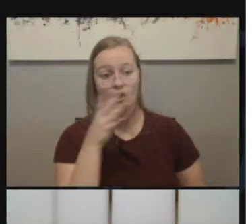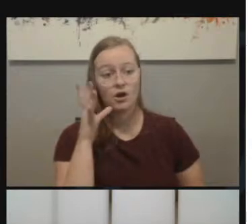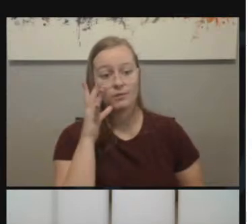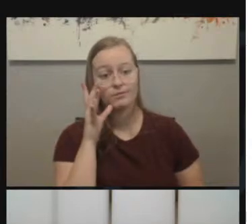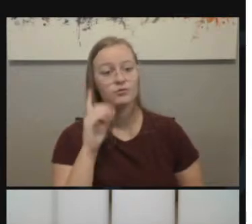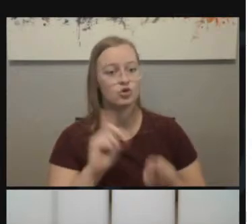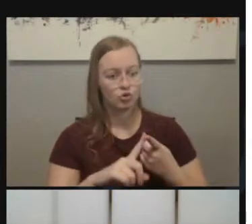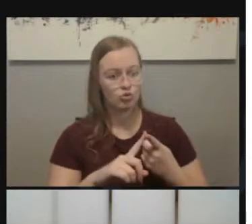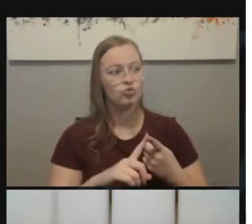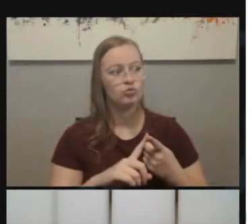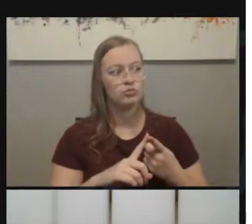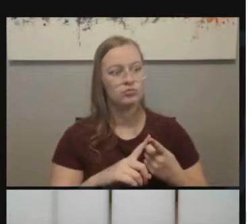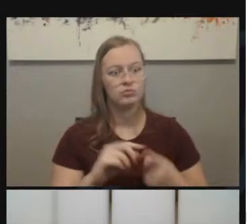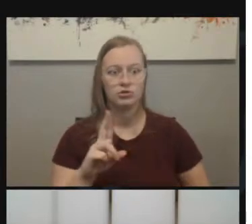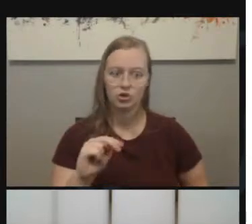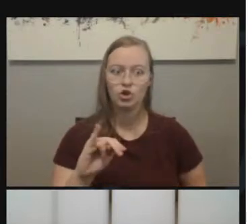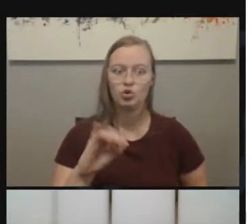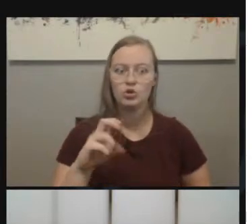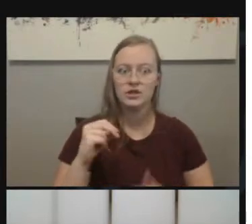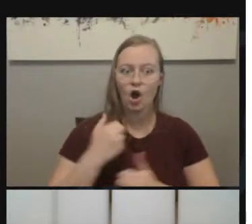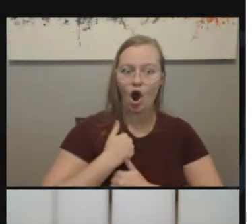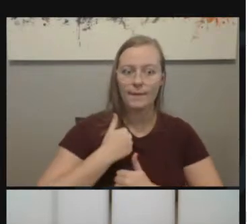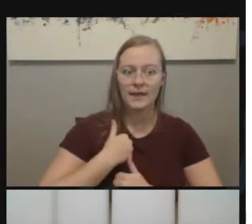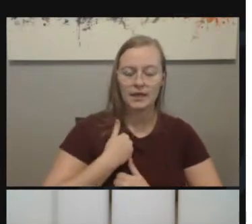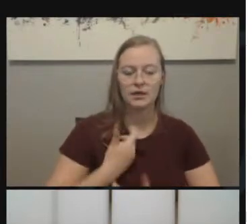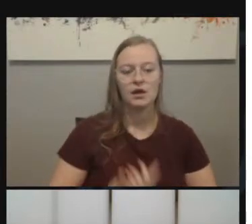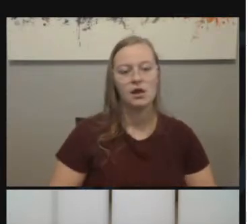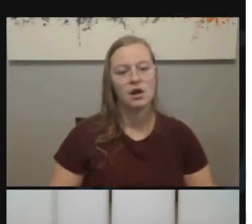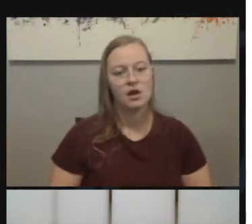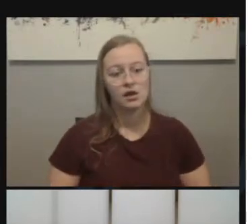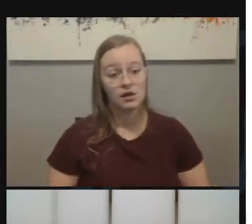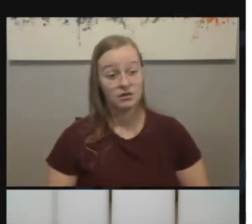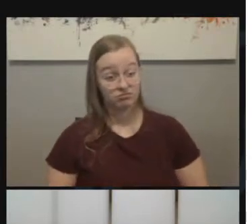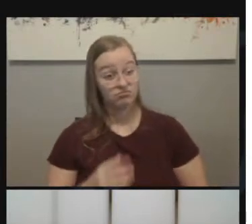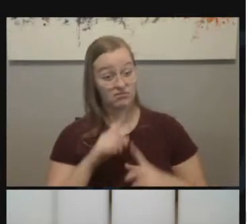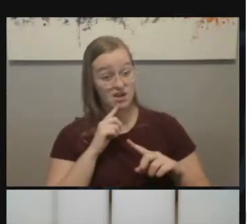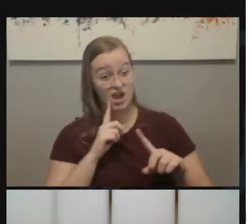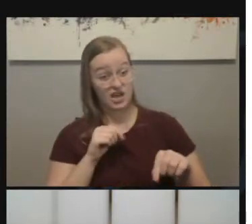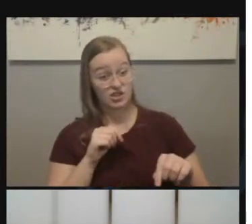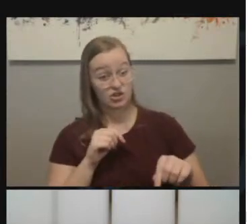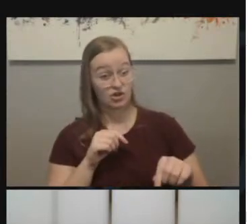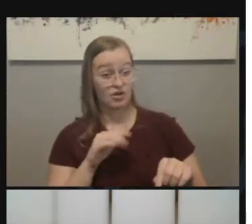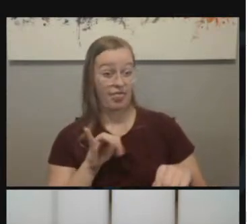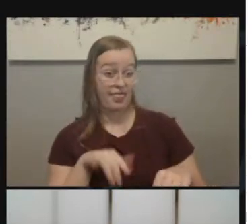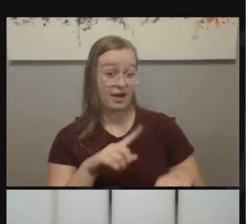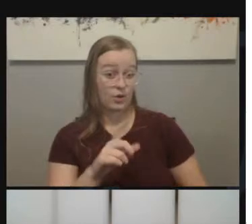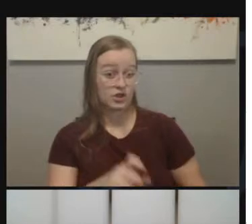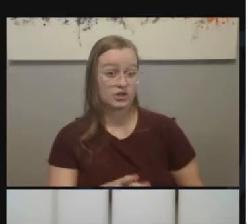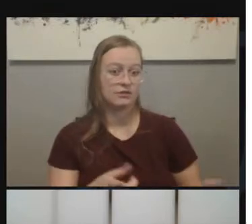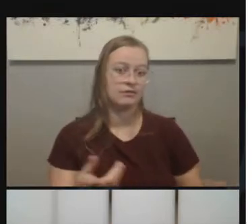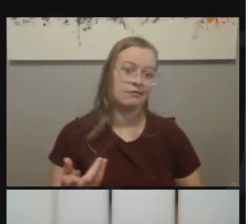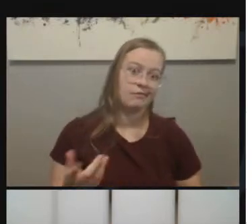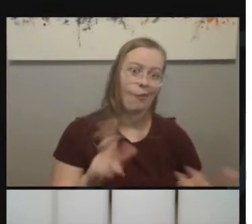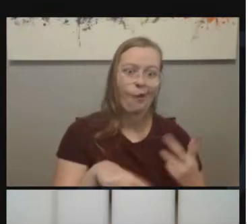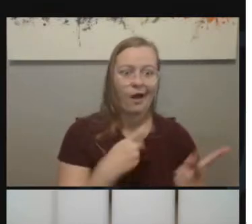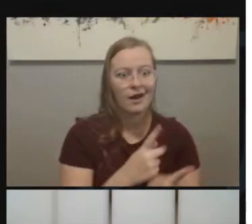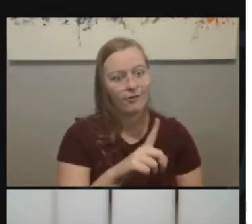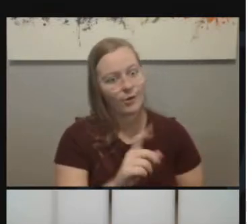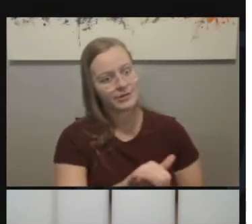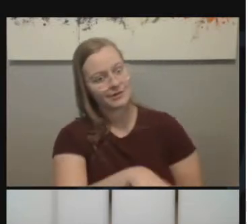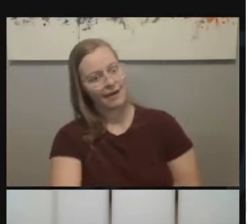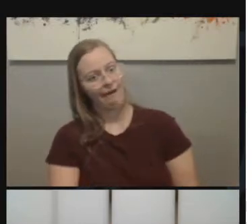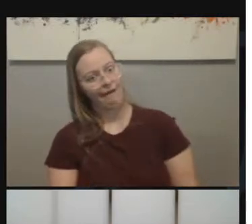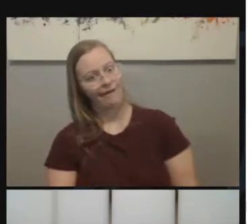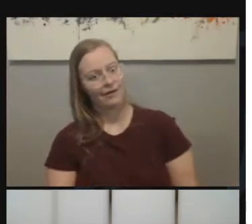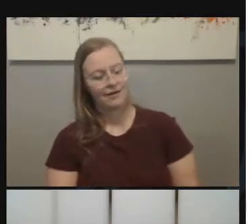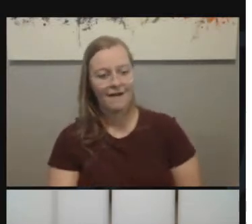Army? And I answer that question, well, what kind of a question is that?